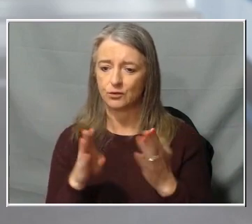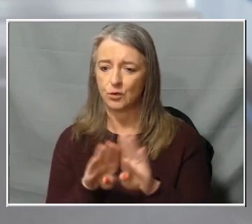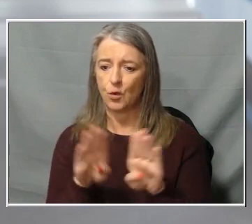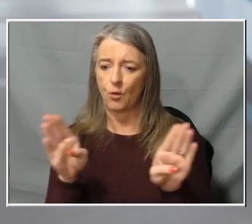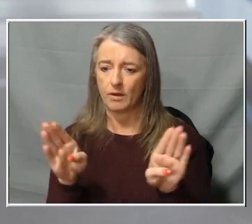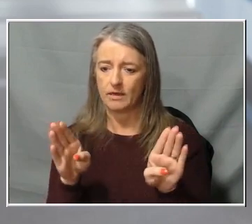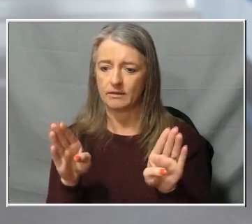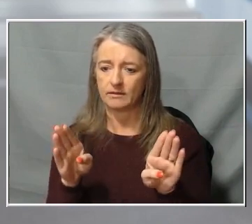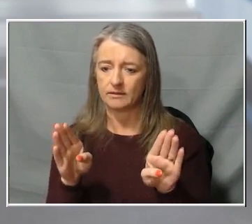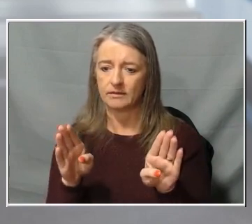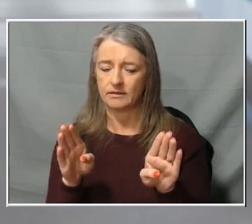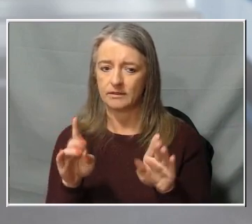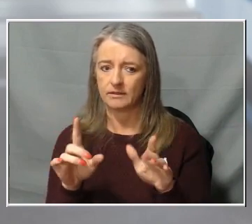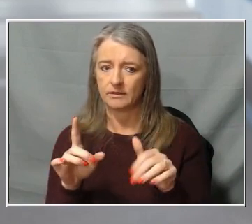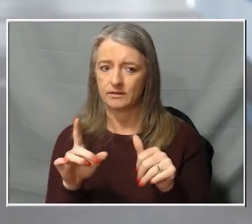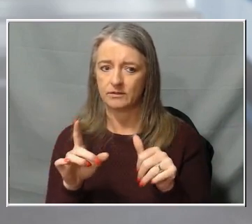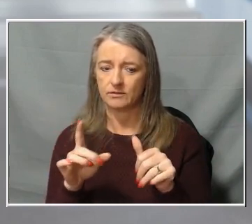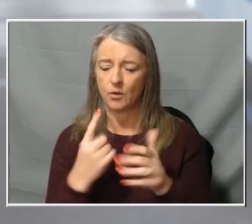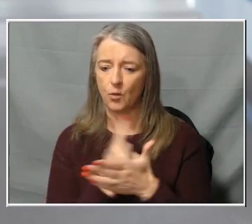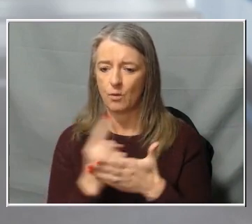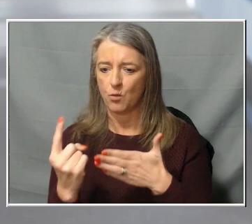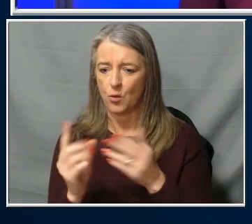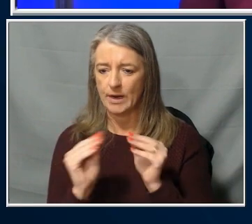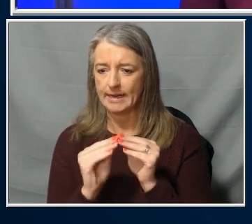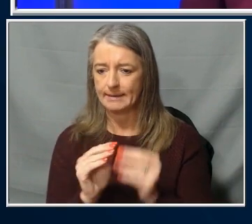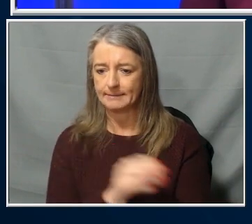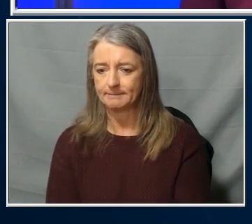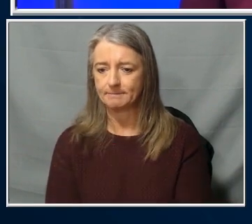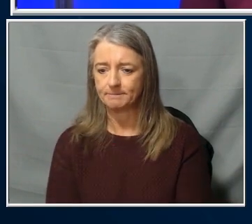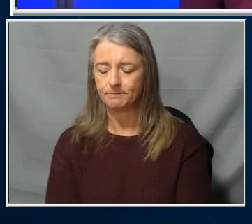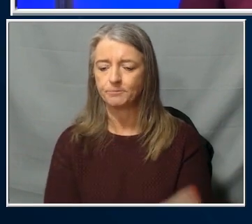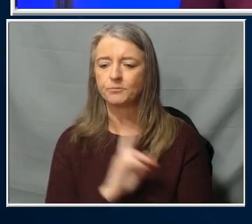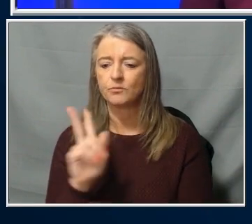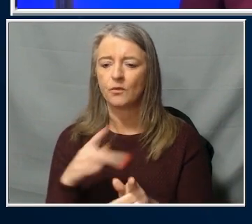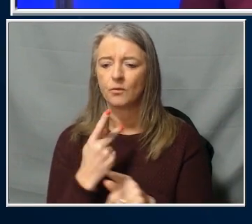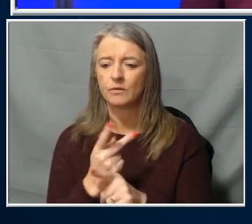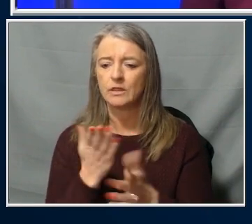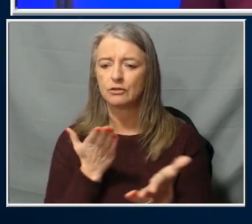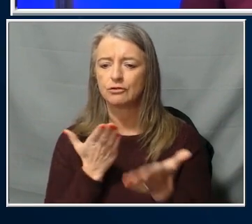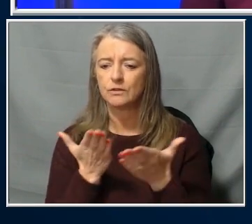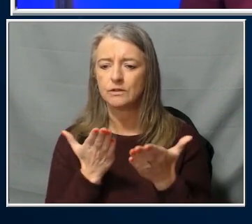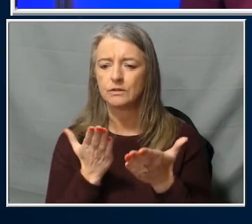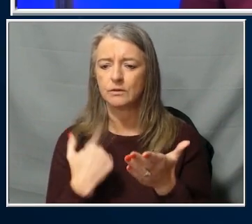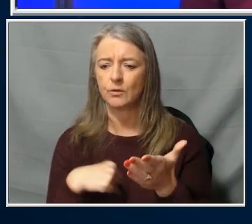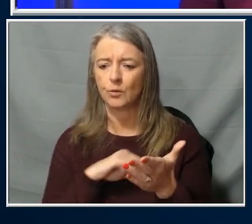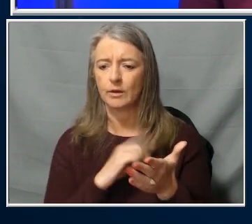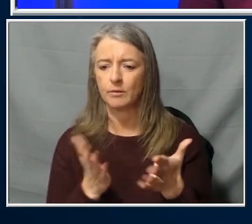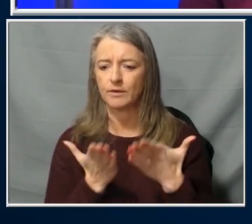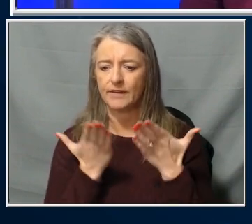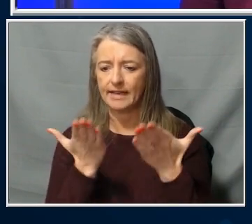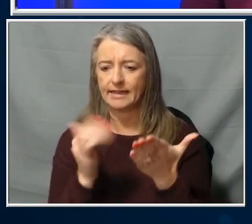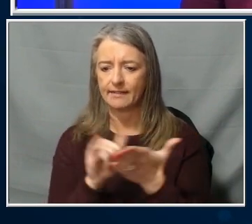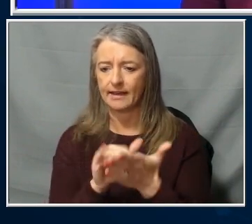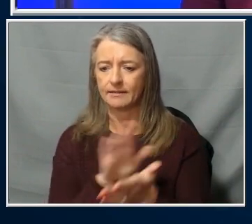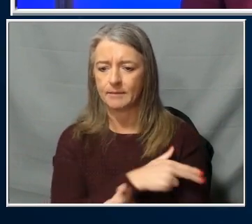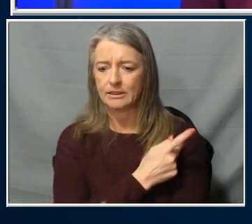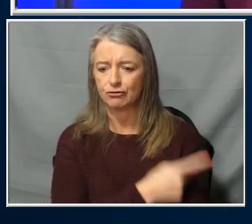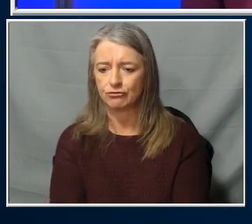we won't see our first patients for 1 more week. And what kind of services will you be providing patients?